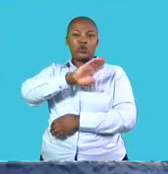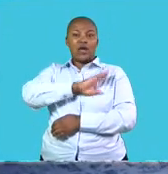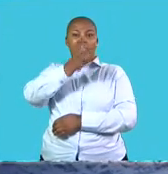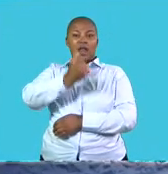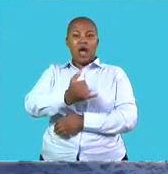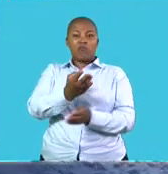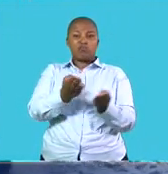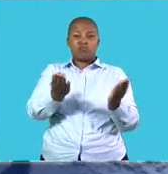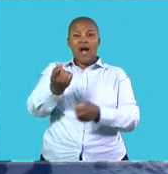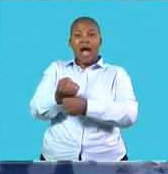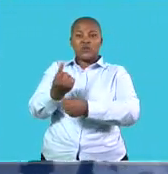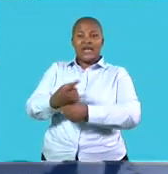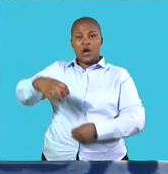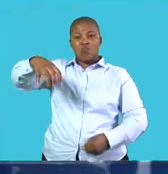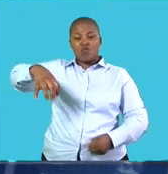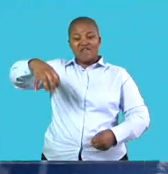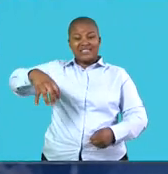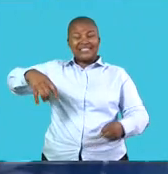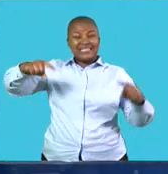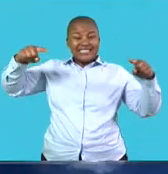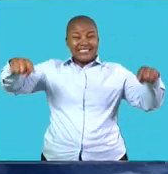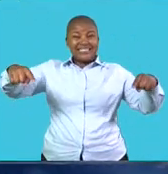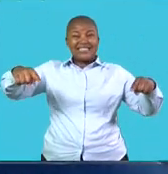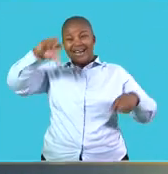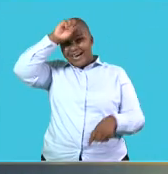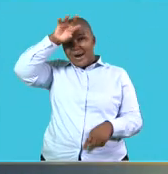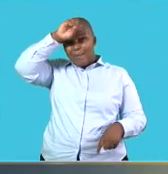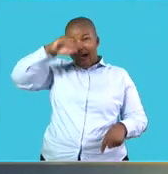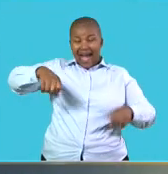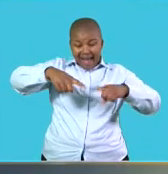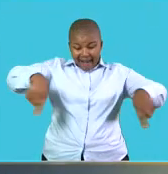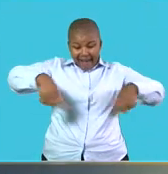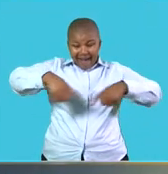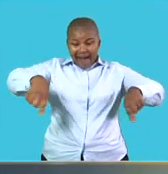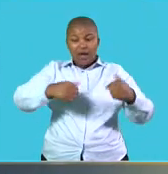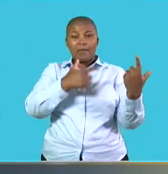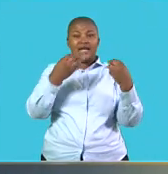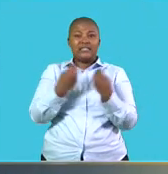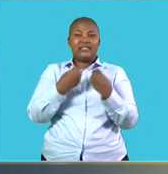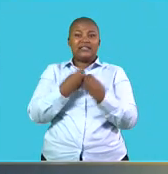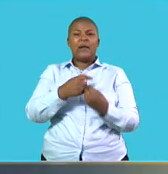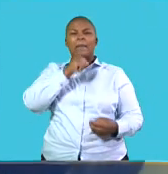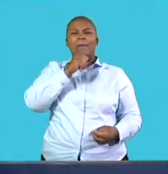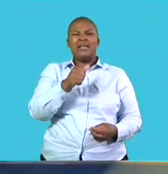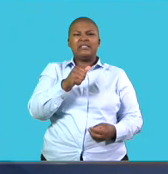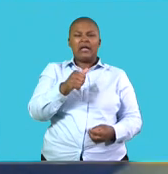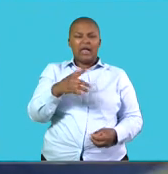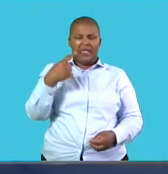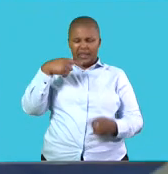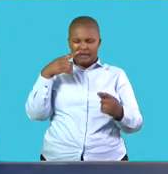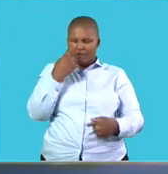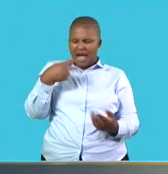our province. Down there, the Zamazamas are doing something that is called skomota. They